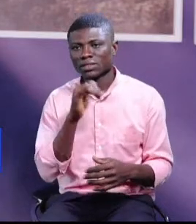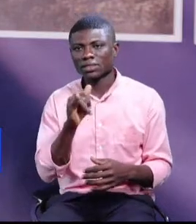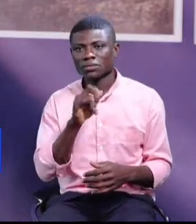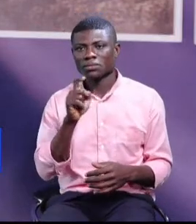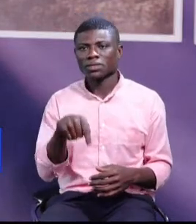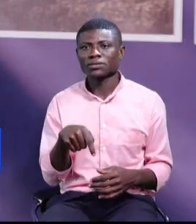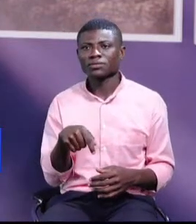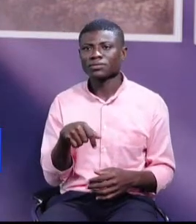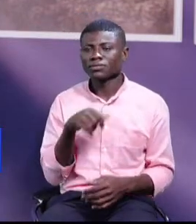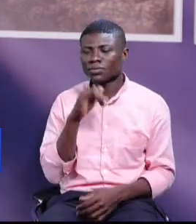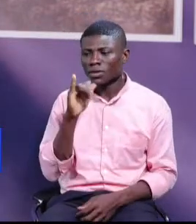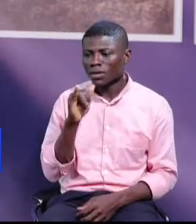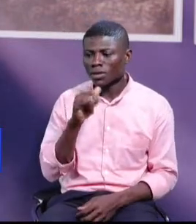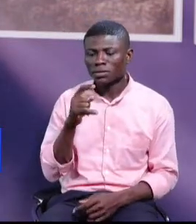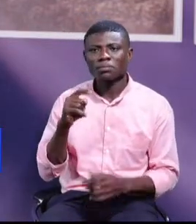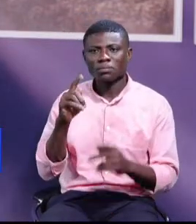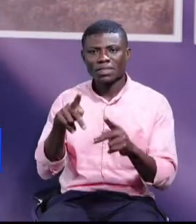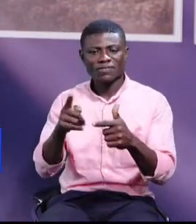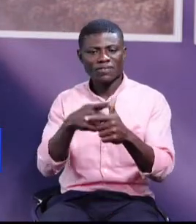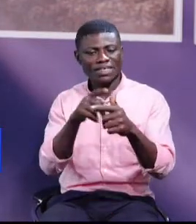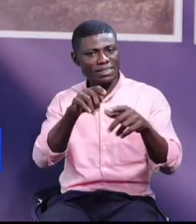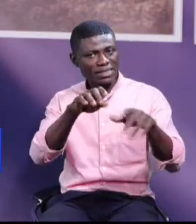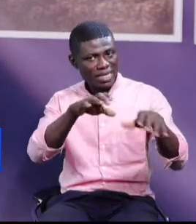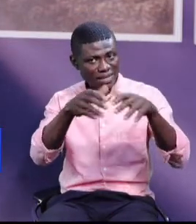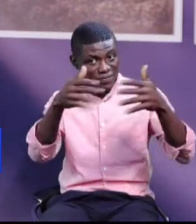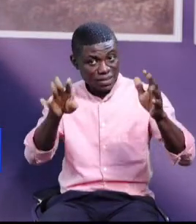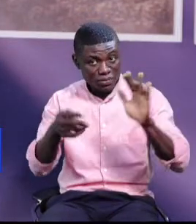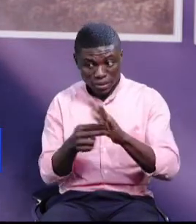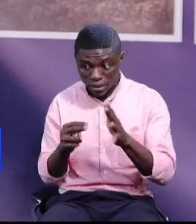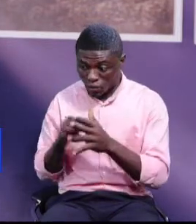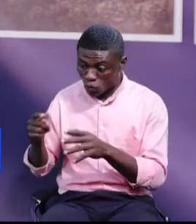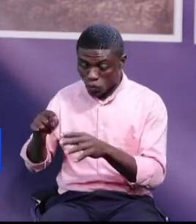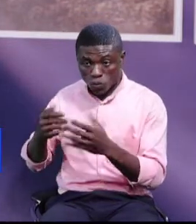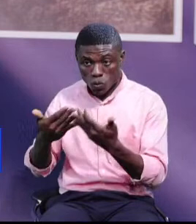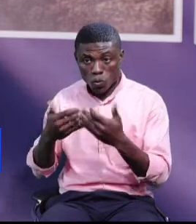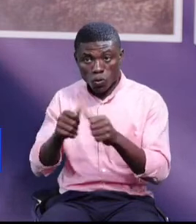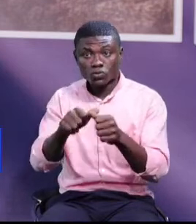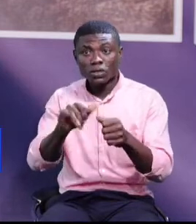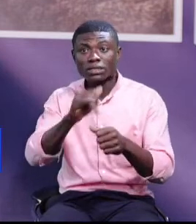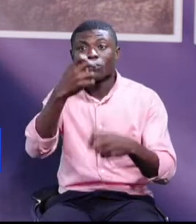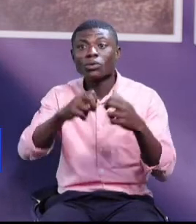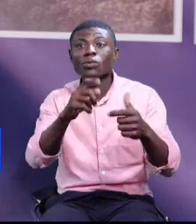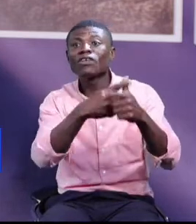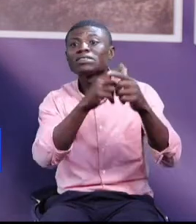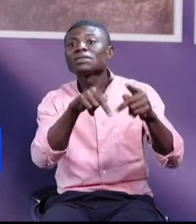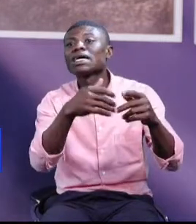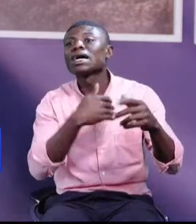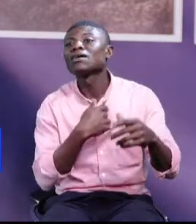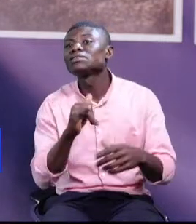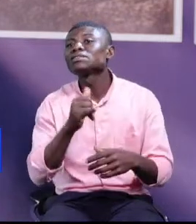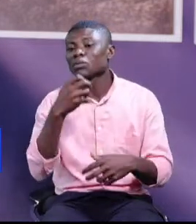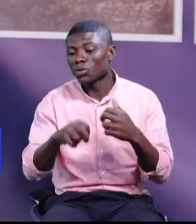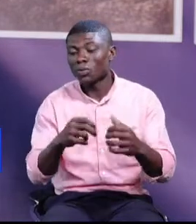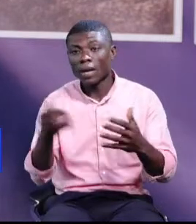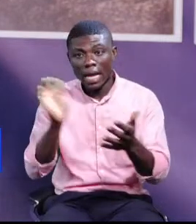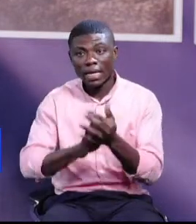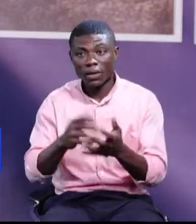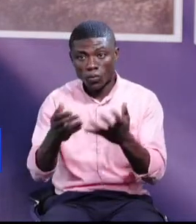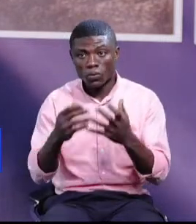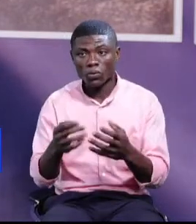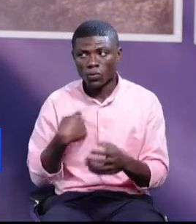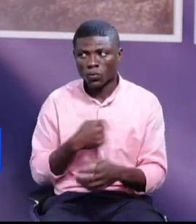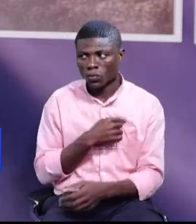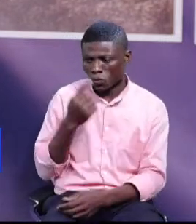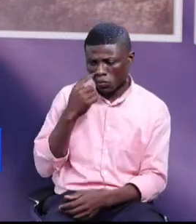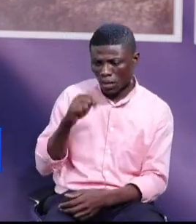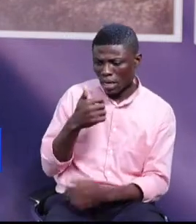you shouldn't be falling or having the same issues those people had. We are just starting, and we see other